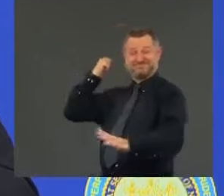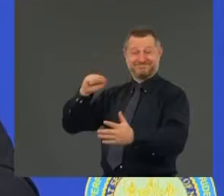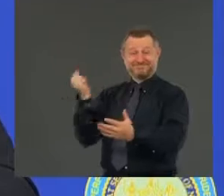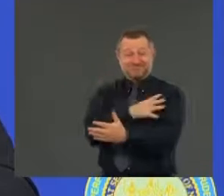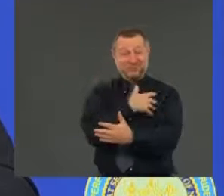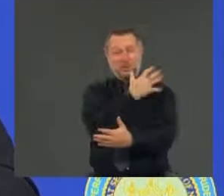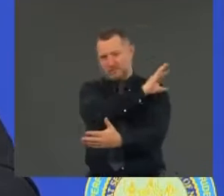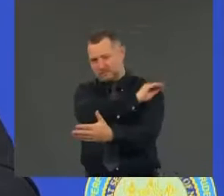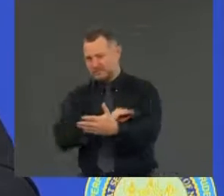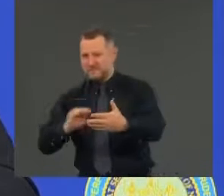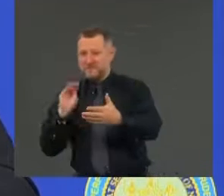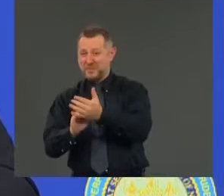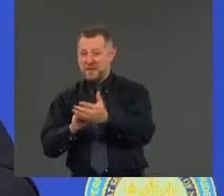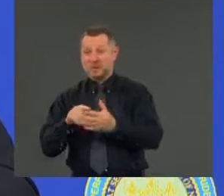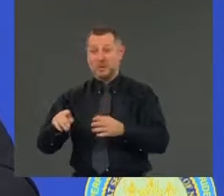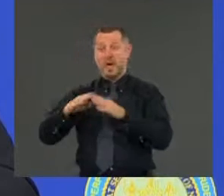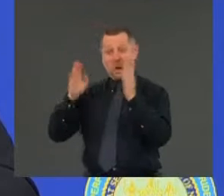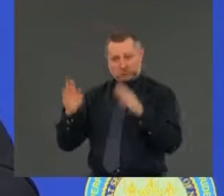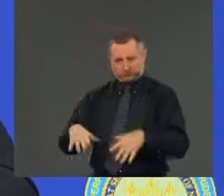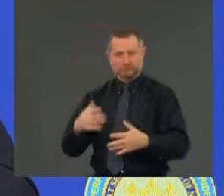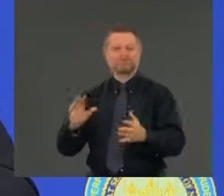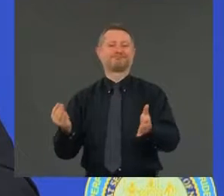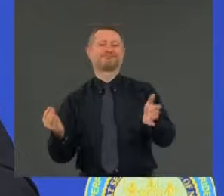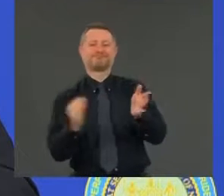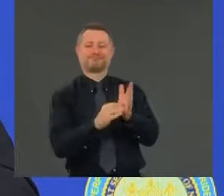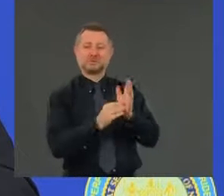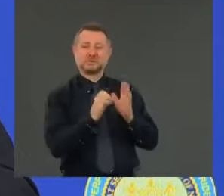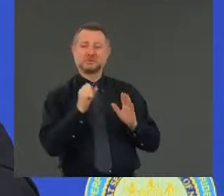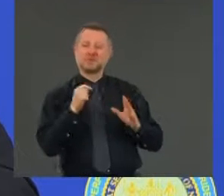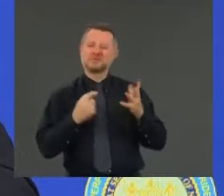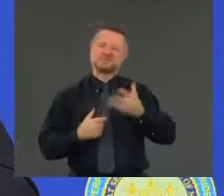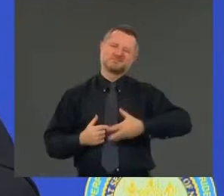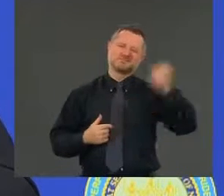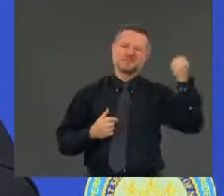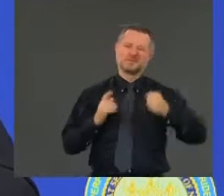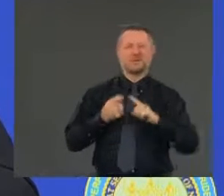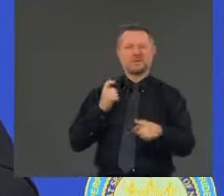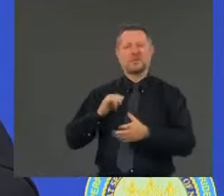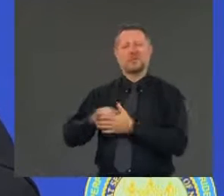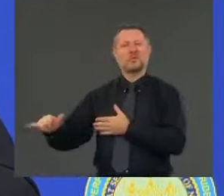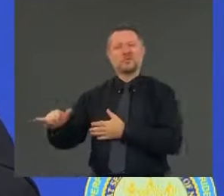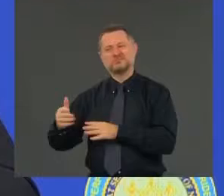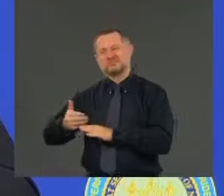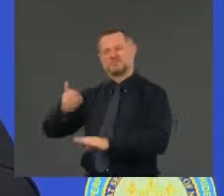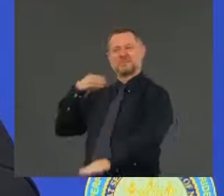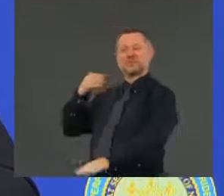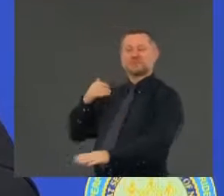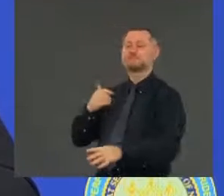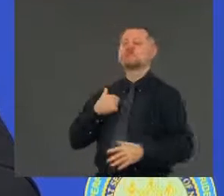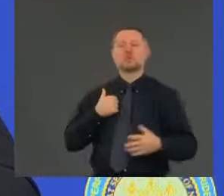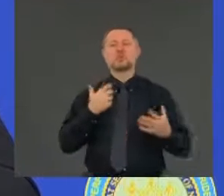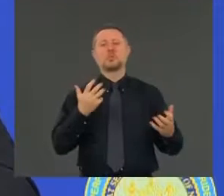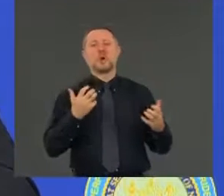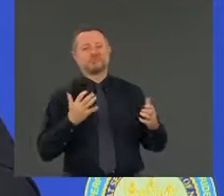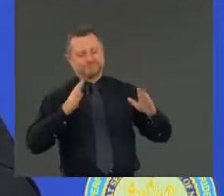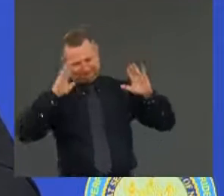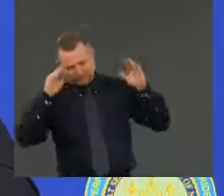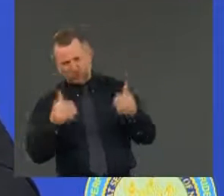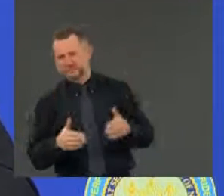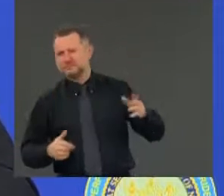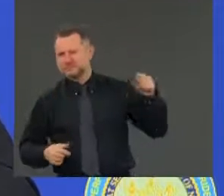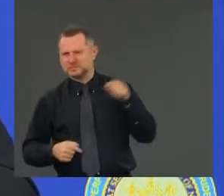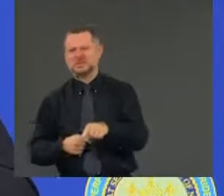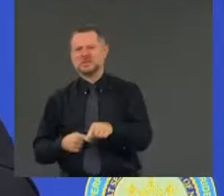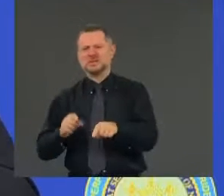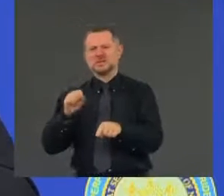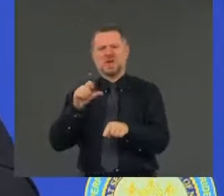a theft from the people of the state of New York in the first place. And I want to keep the focus right there. So